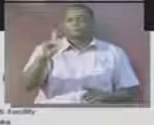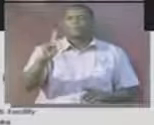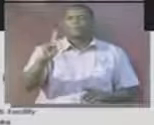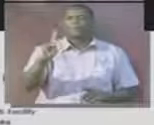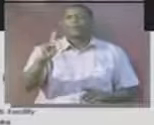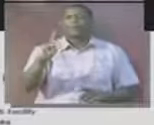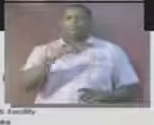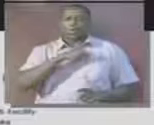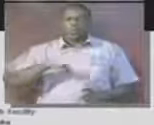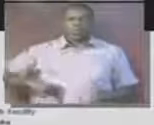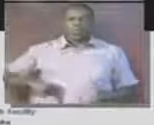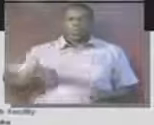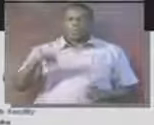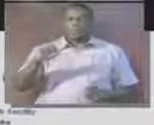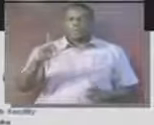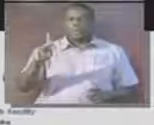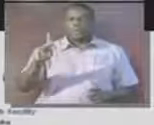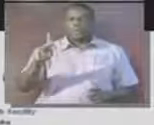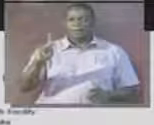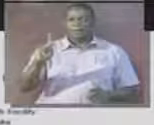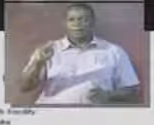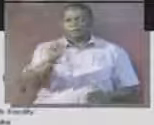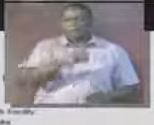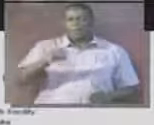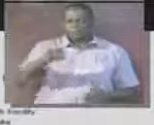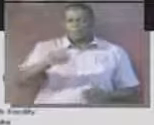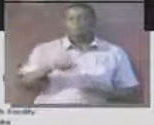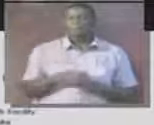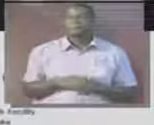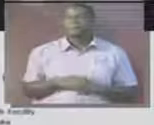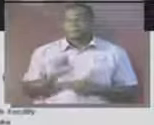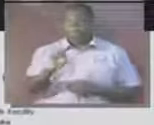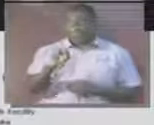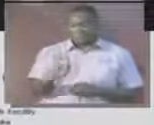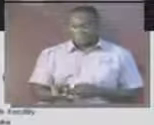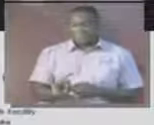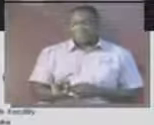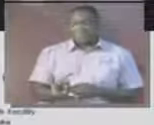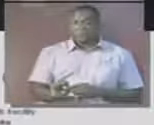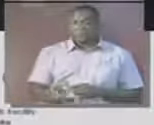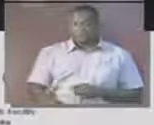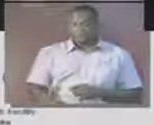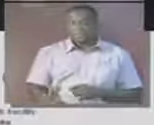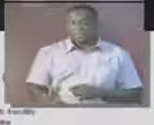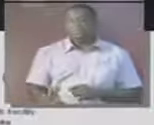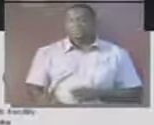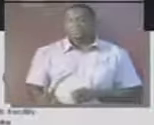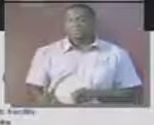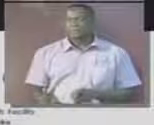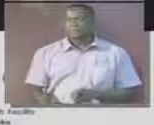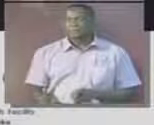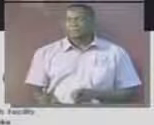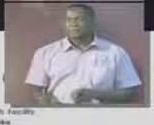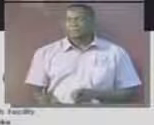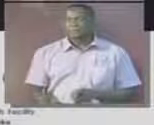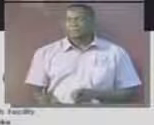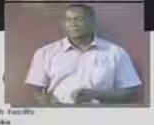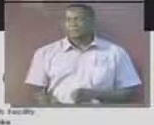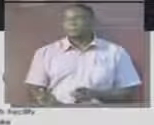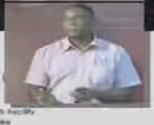Southwest RHA, which serves the biggest chunk of the population, I think they serve a